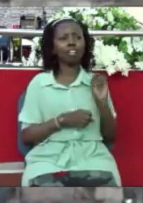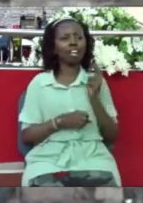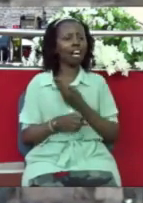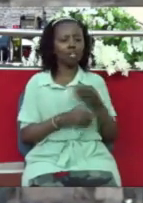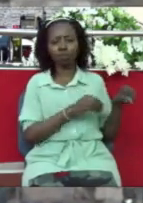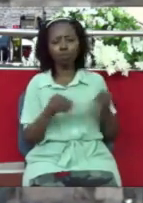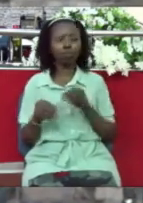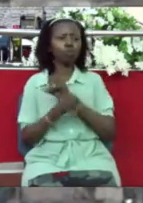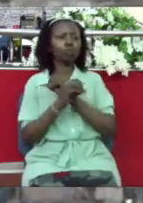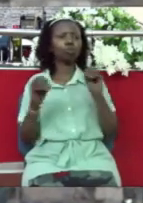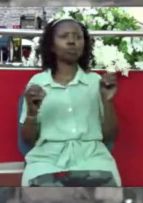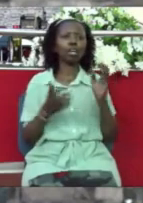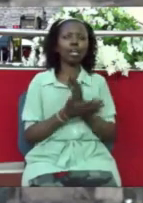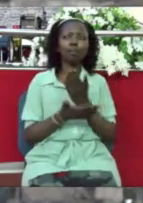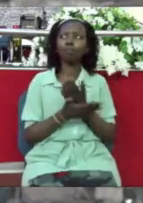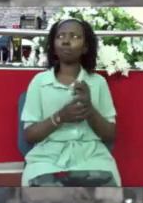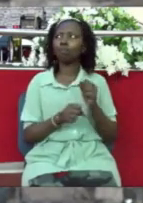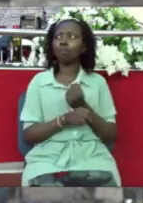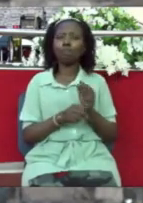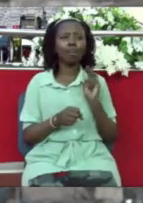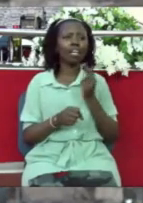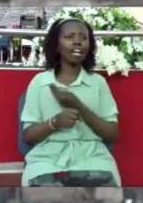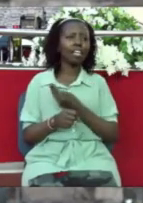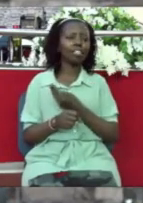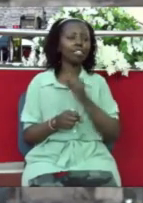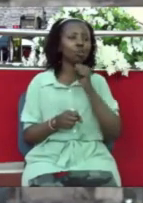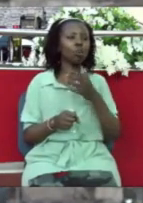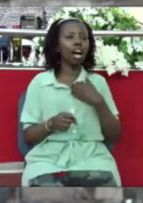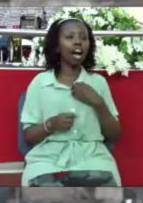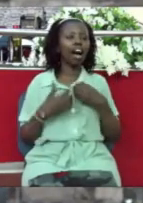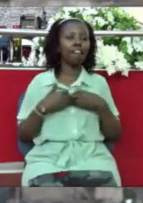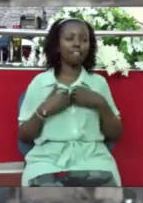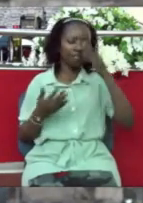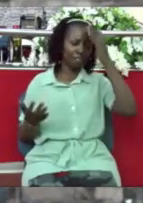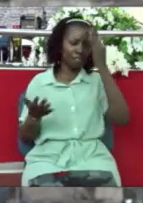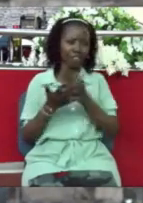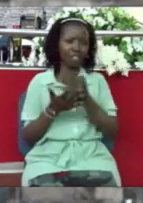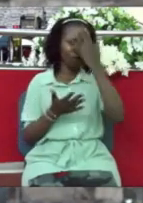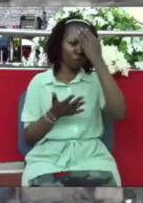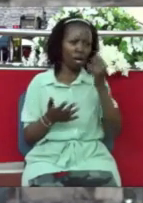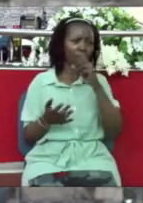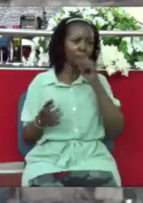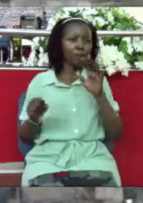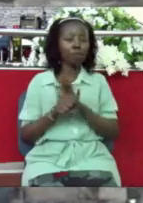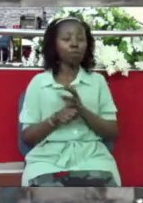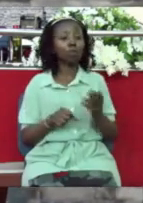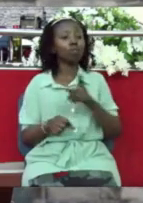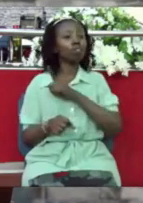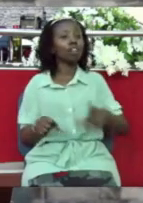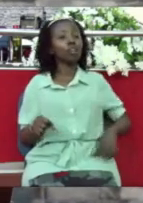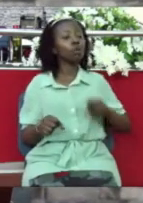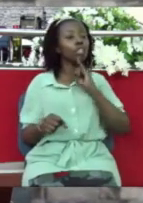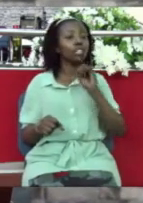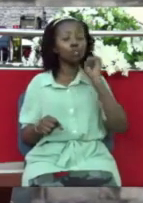our faith in God's promises. Inazuia imani yetu katika. Because the promises of God is that he will bless me. Ahadi za